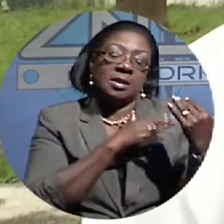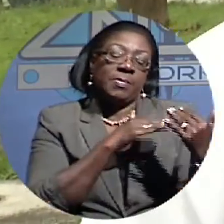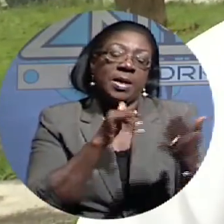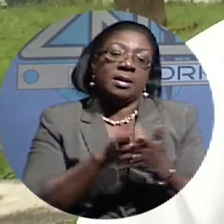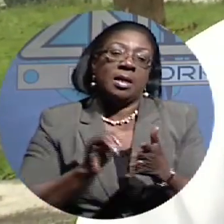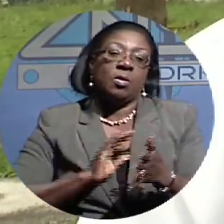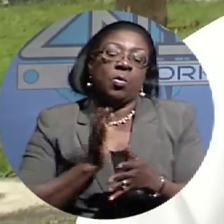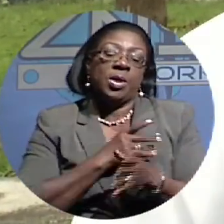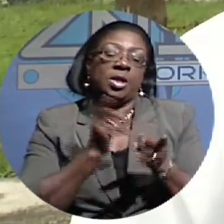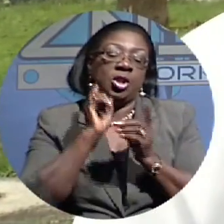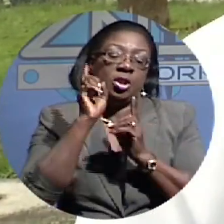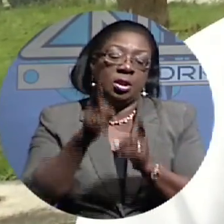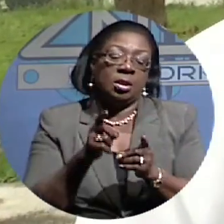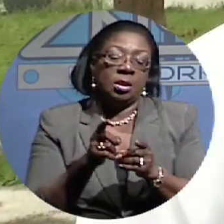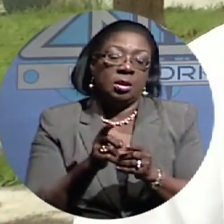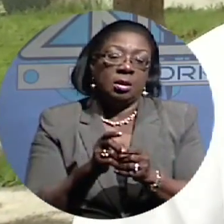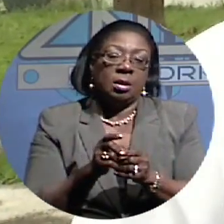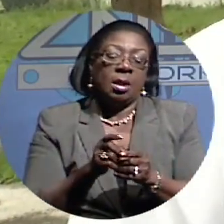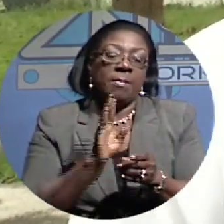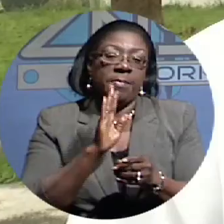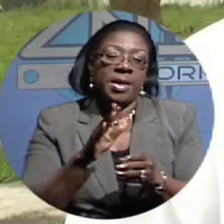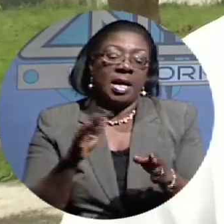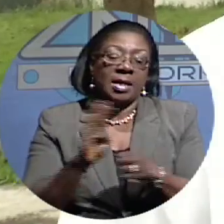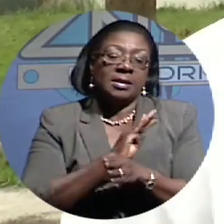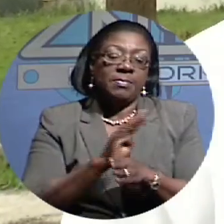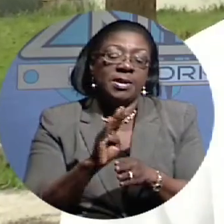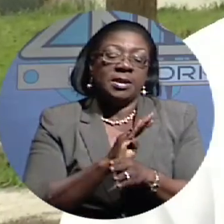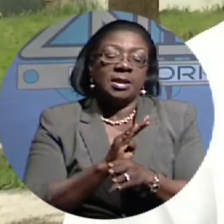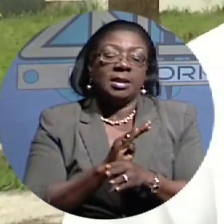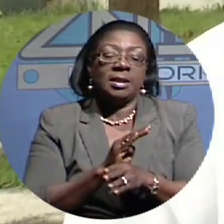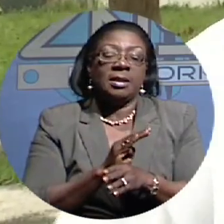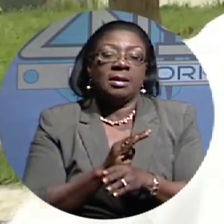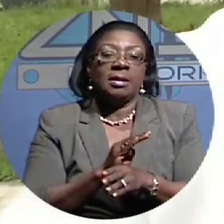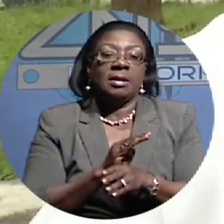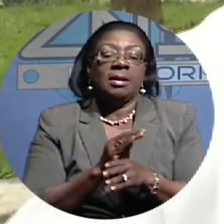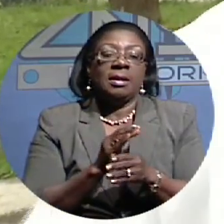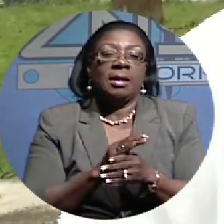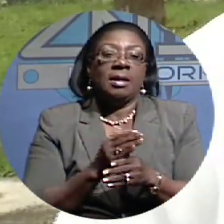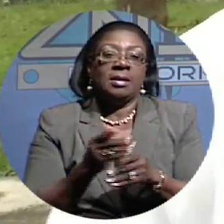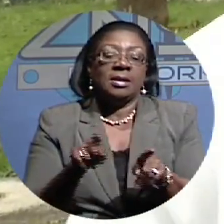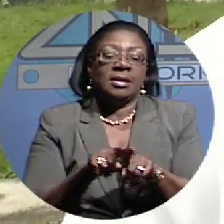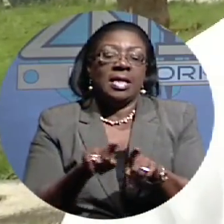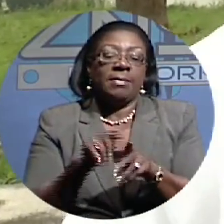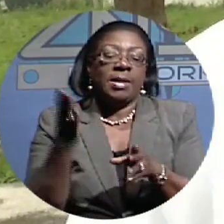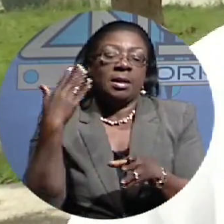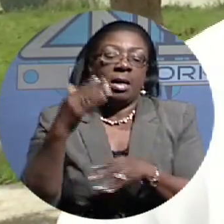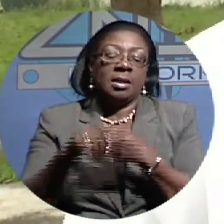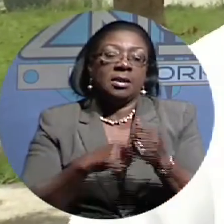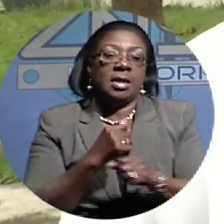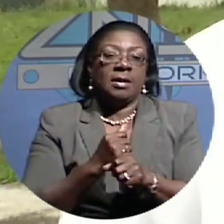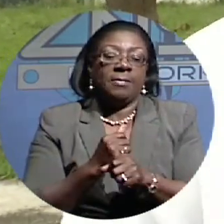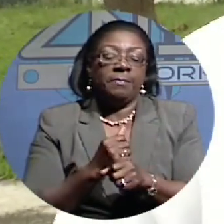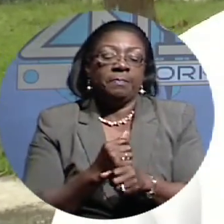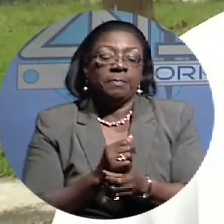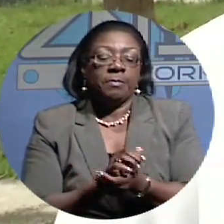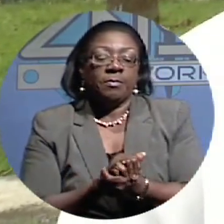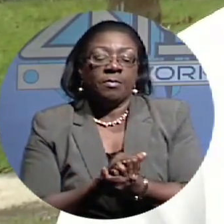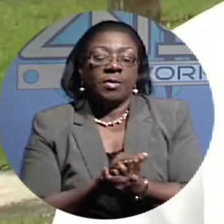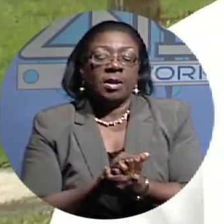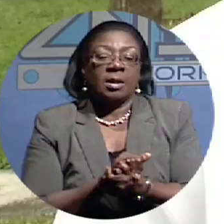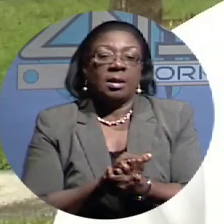we should be as busy, probably even busier, because there's a huge buzz was